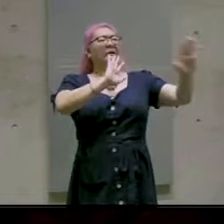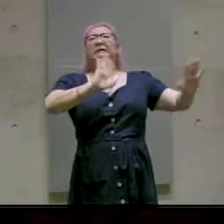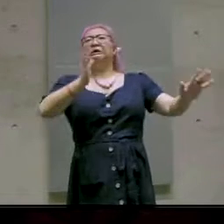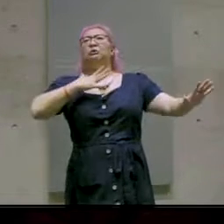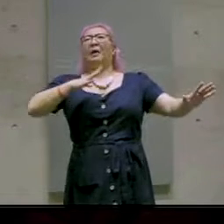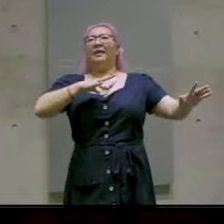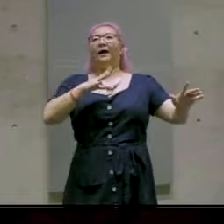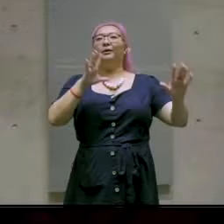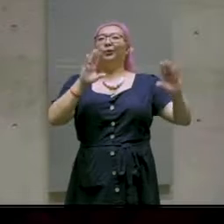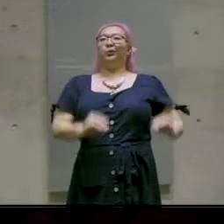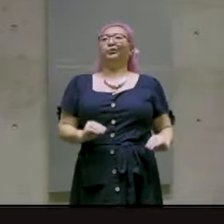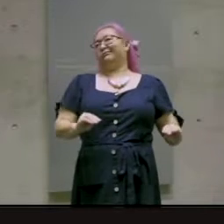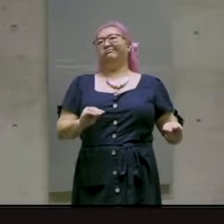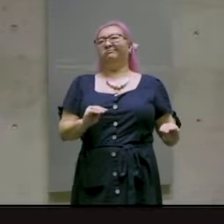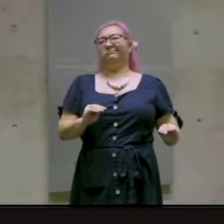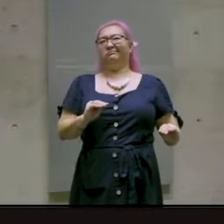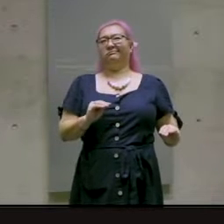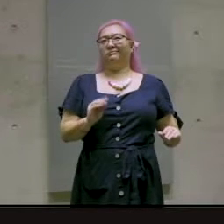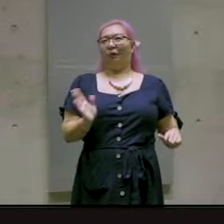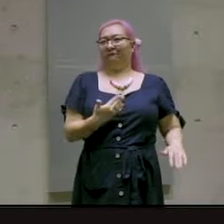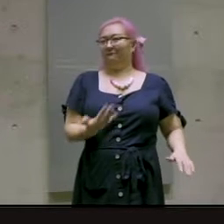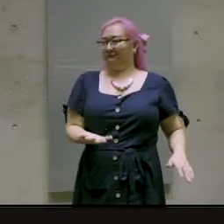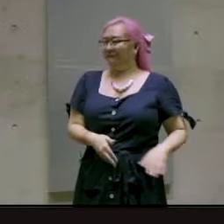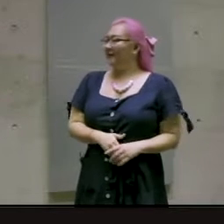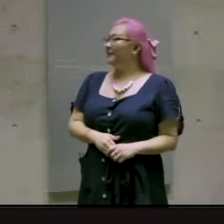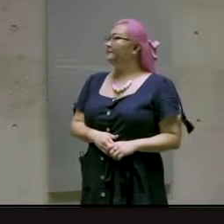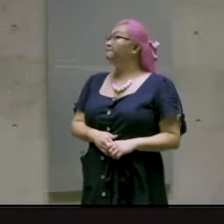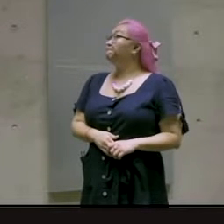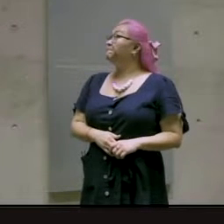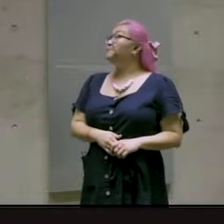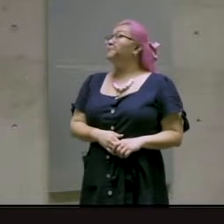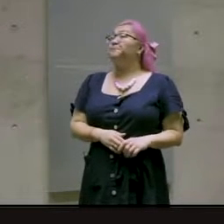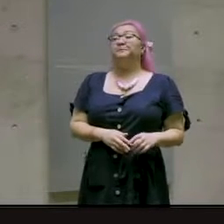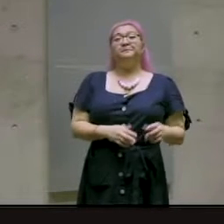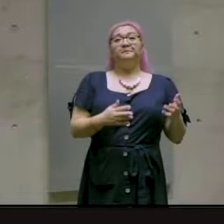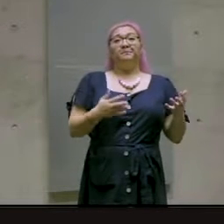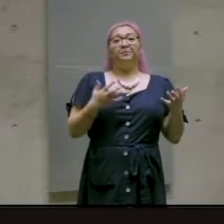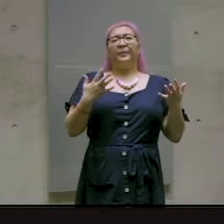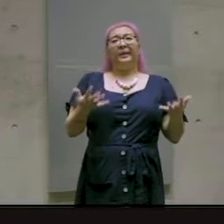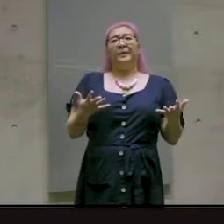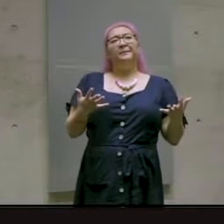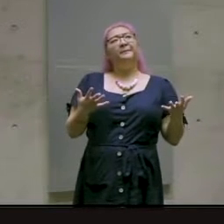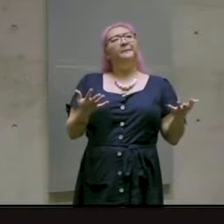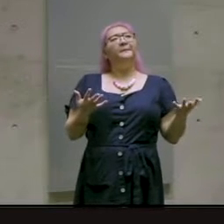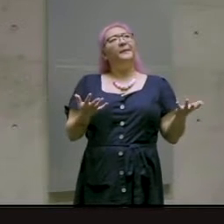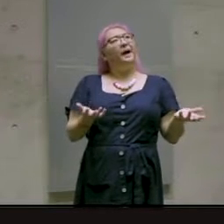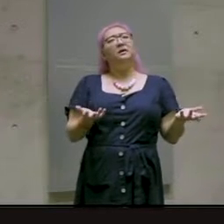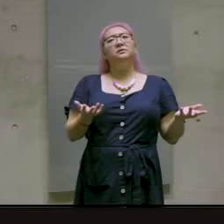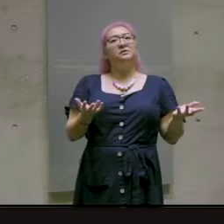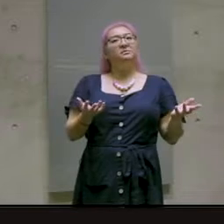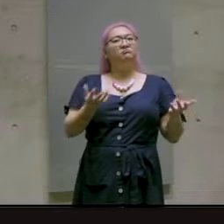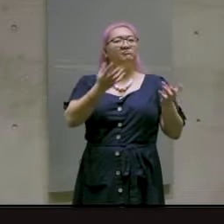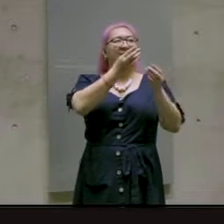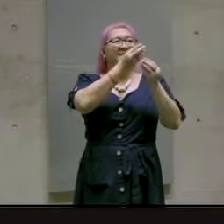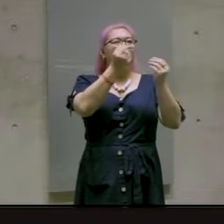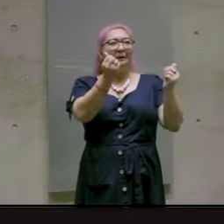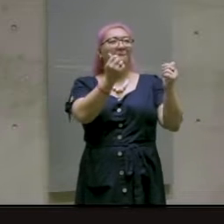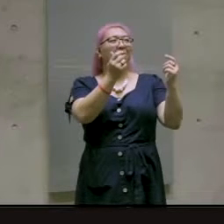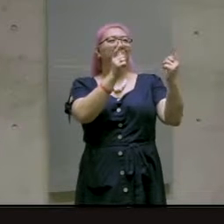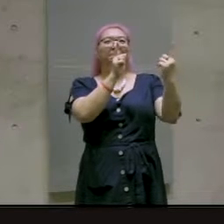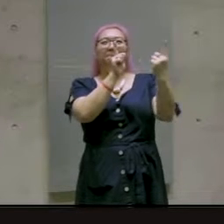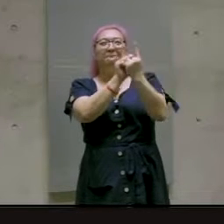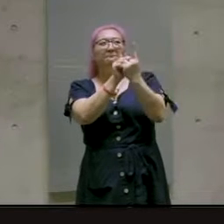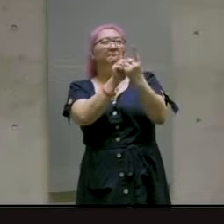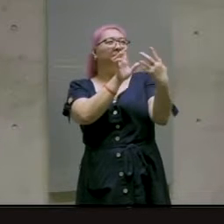from occurring. This being said, we don't want to effectively ruin the surprise of different pairings. Some of the fun of a visual novel